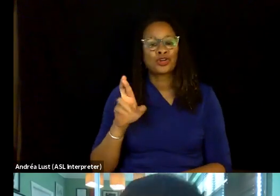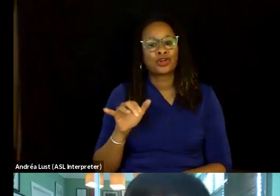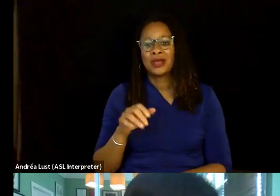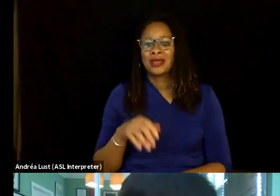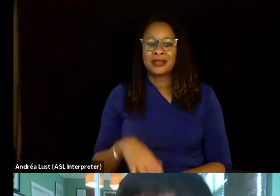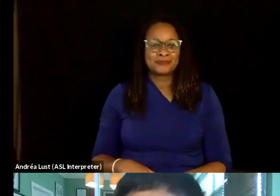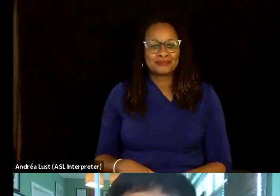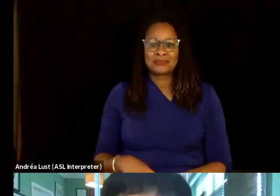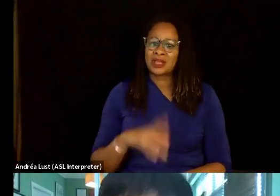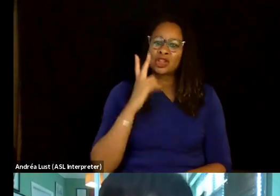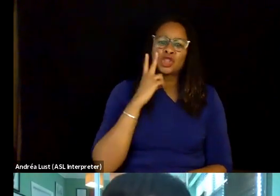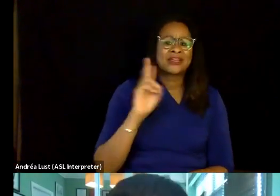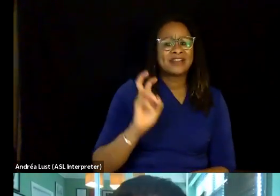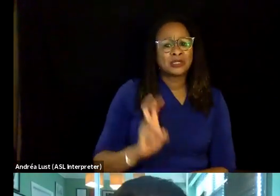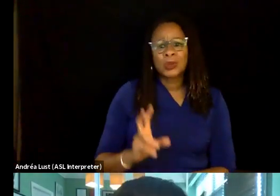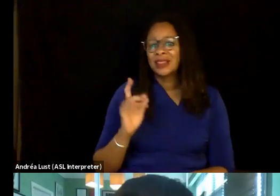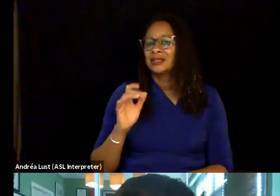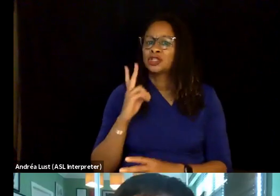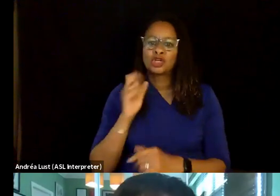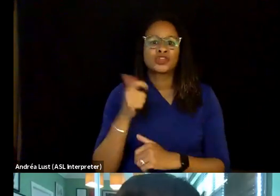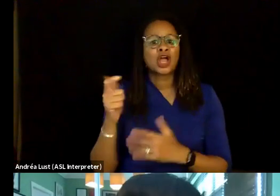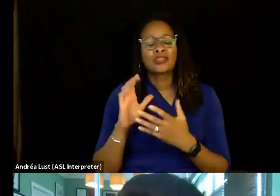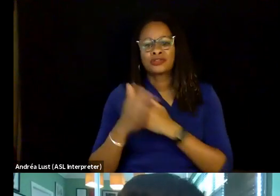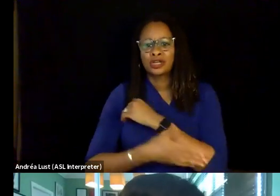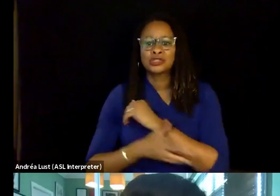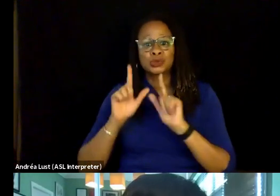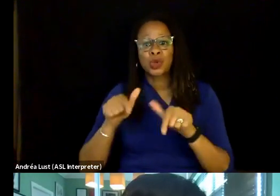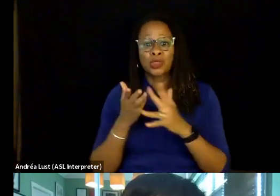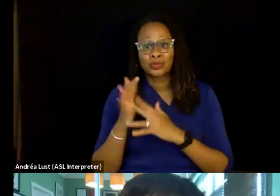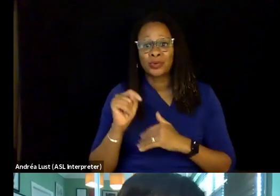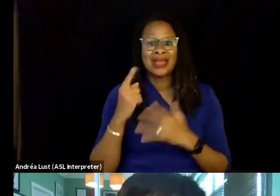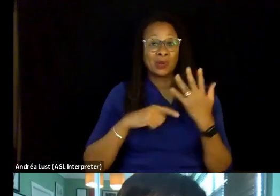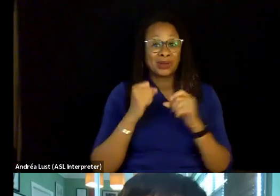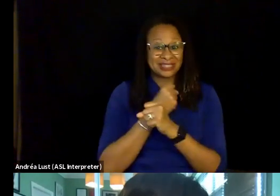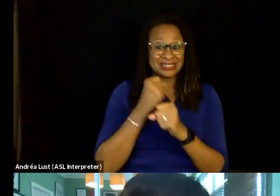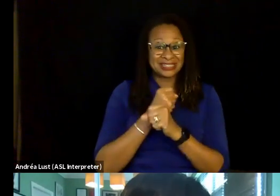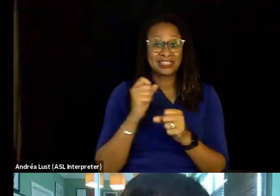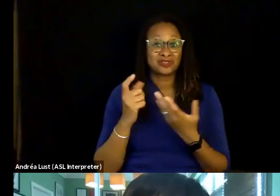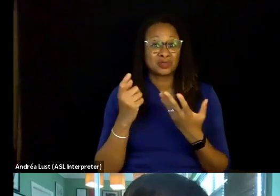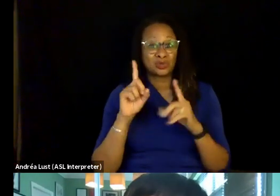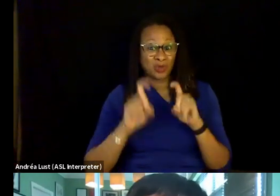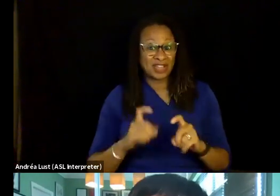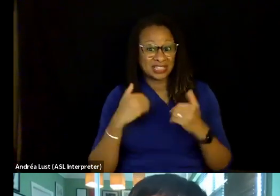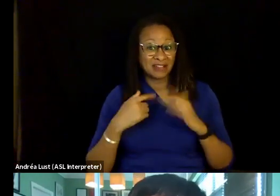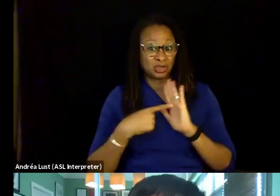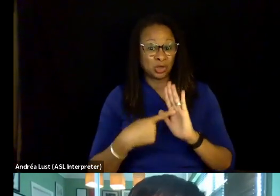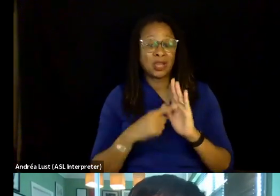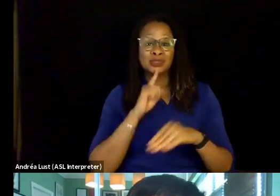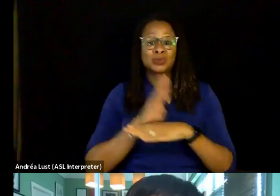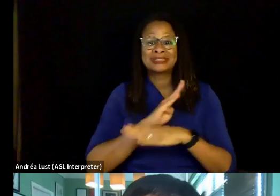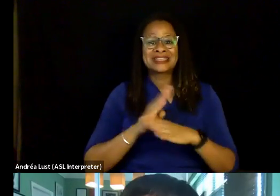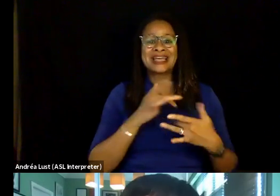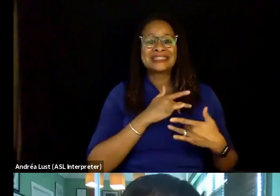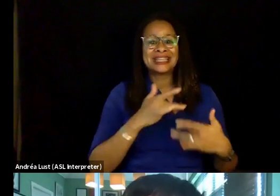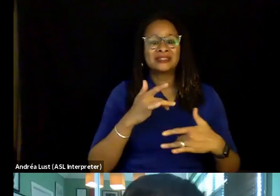this, look at Venezuela, look at all of the other countries who have gone through this and what the statistical surveys have shown, right? Mm-hmm. They actually tend to be on